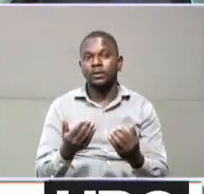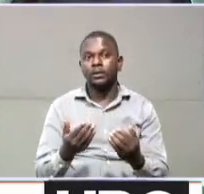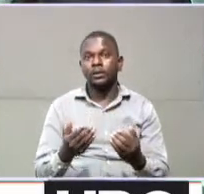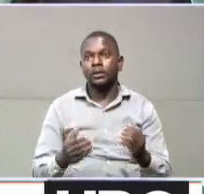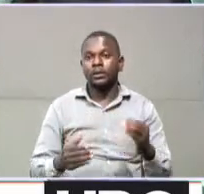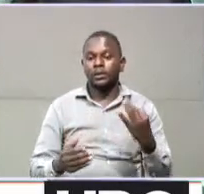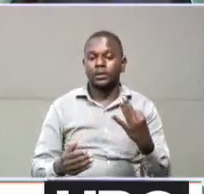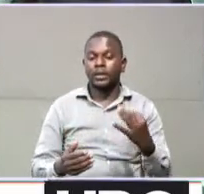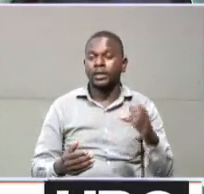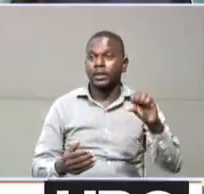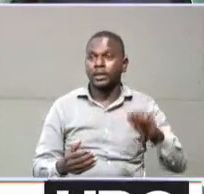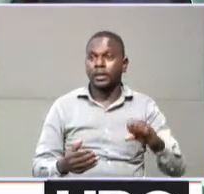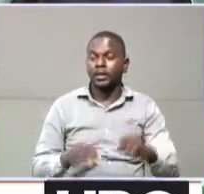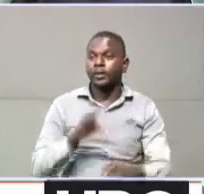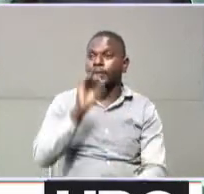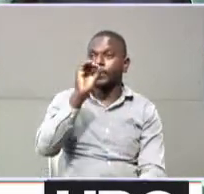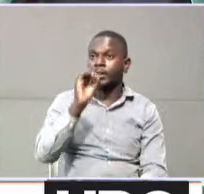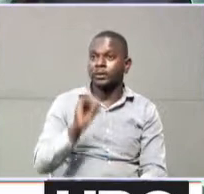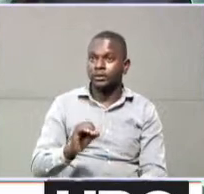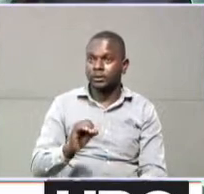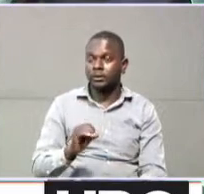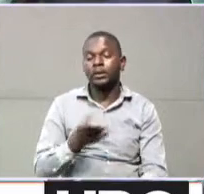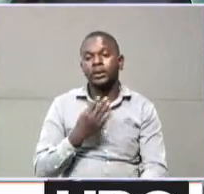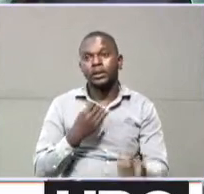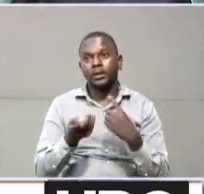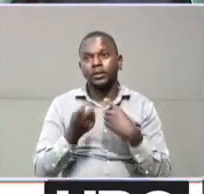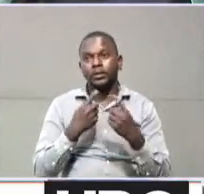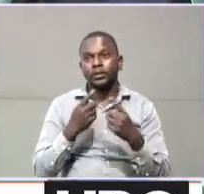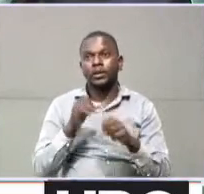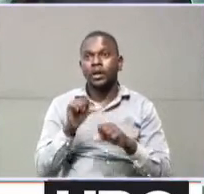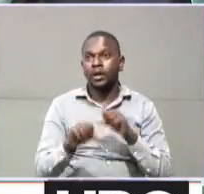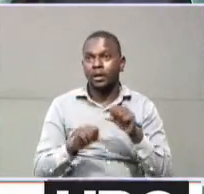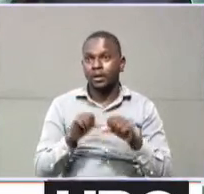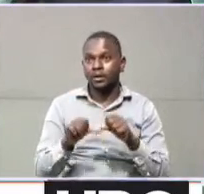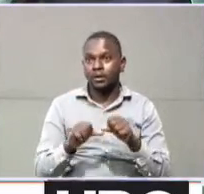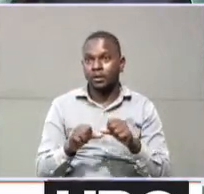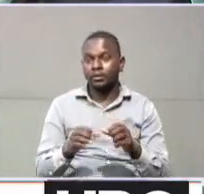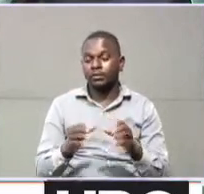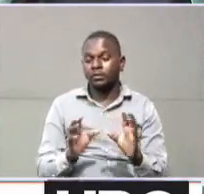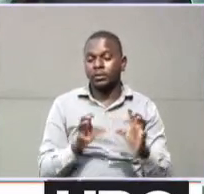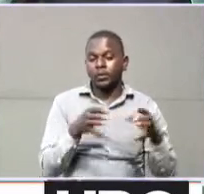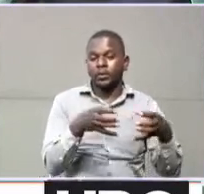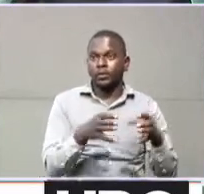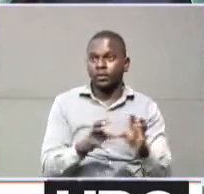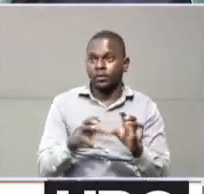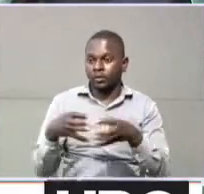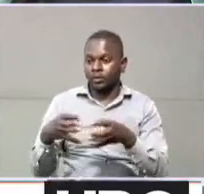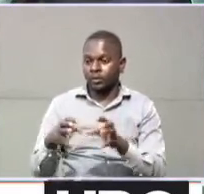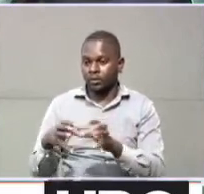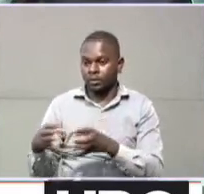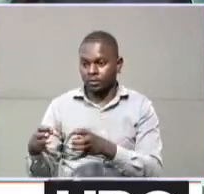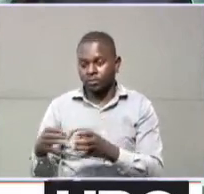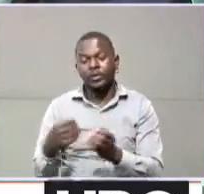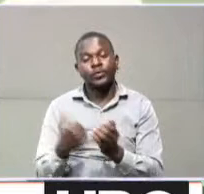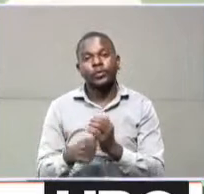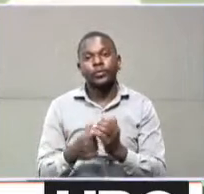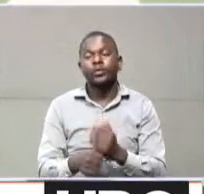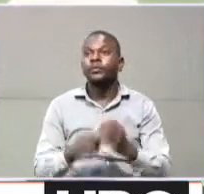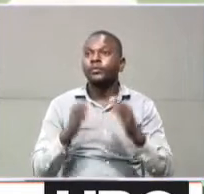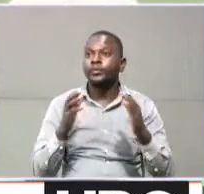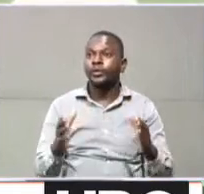39 percent that they are talking about even its categorization is problematic